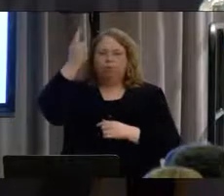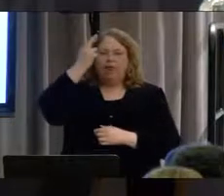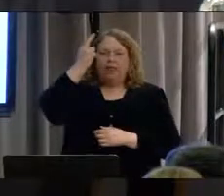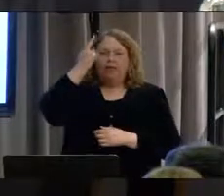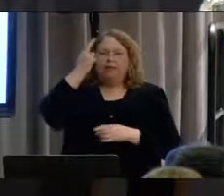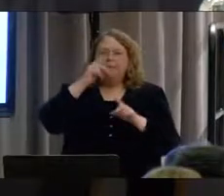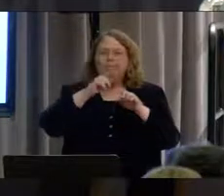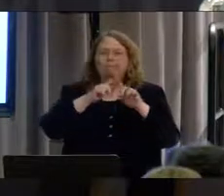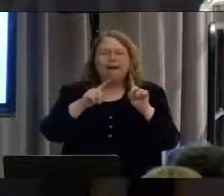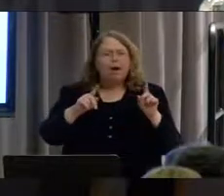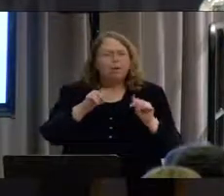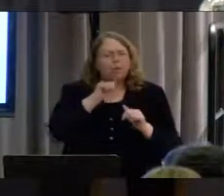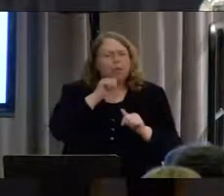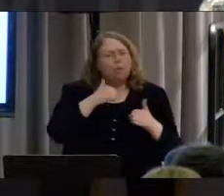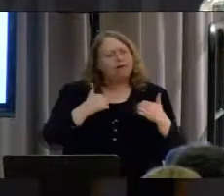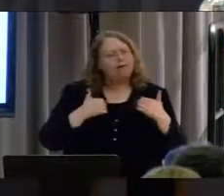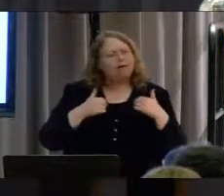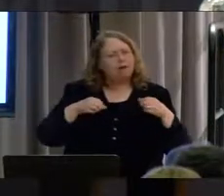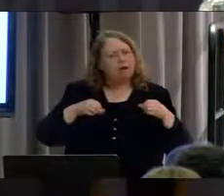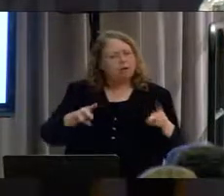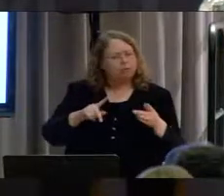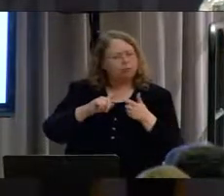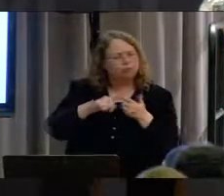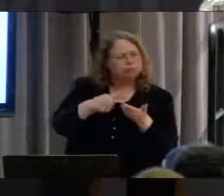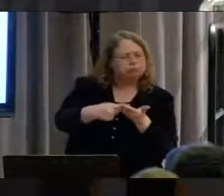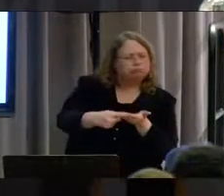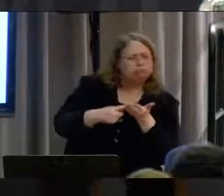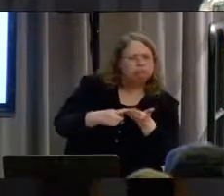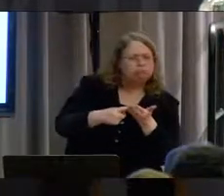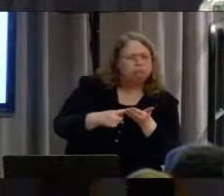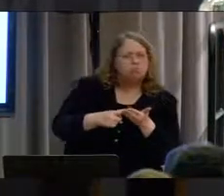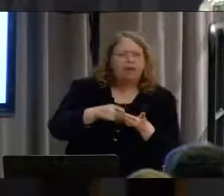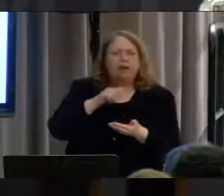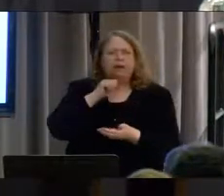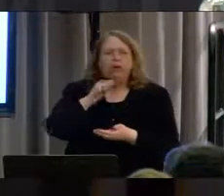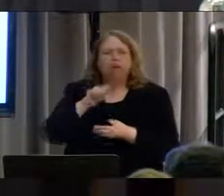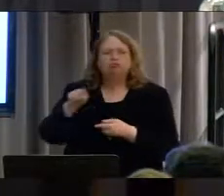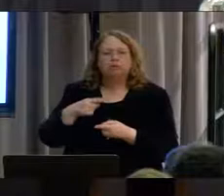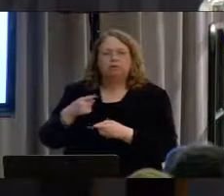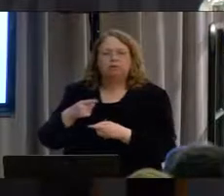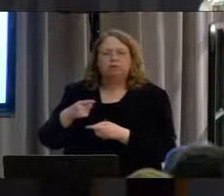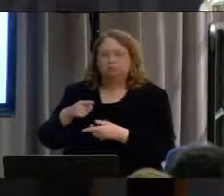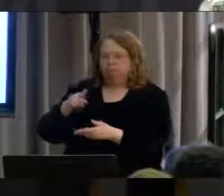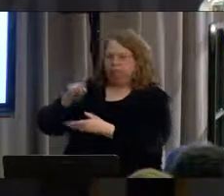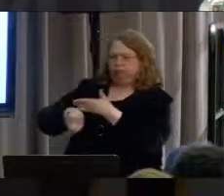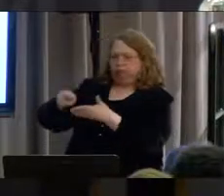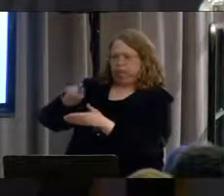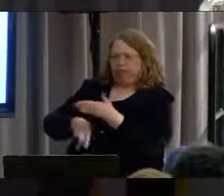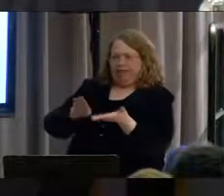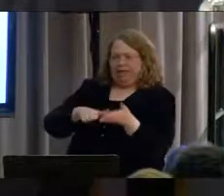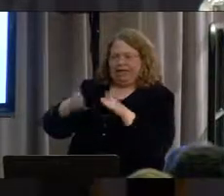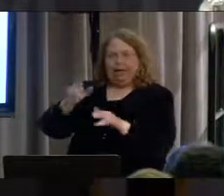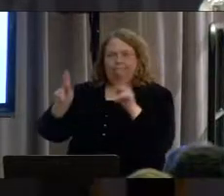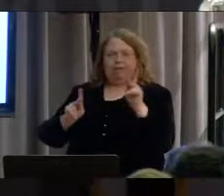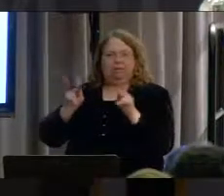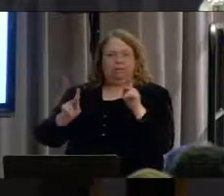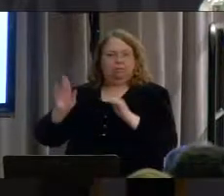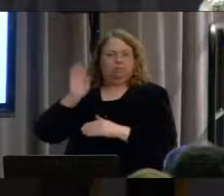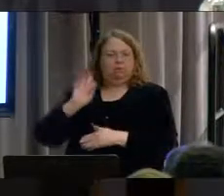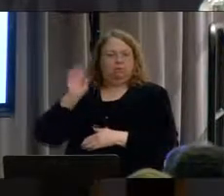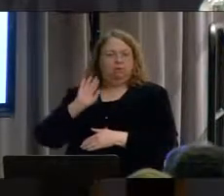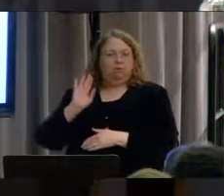about this that's not merely sitting in judgment of the dead people of the past, to whom, all of whom, I am morally